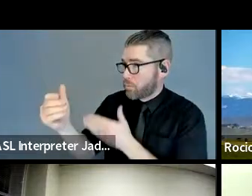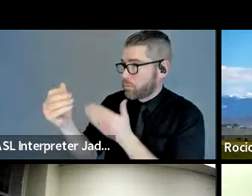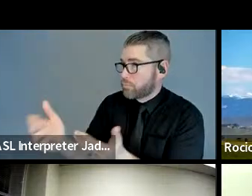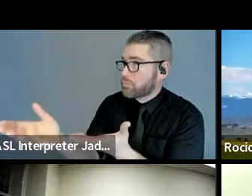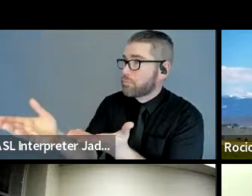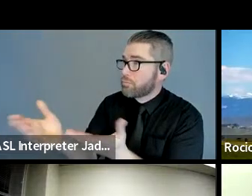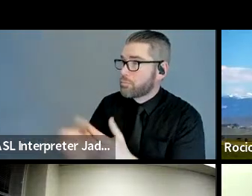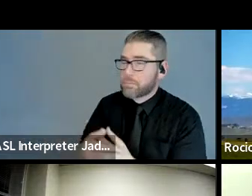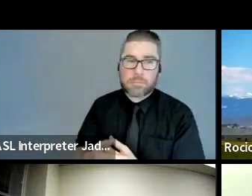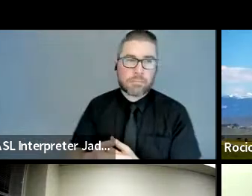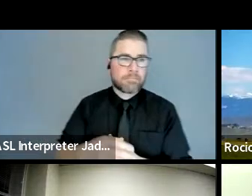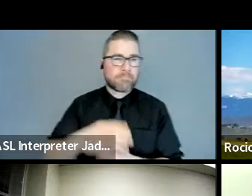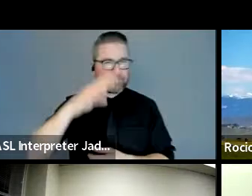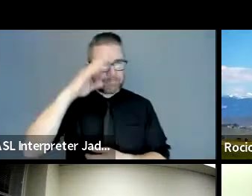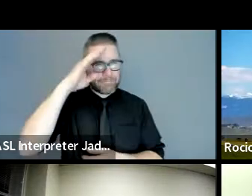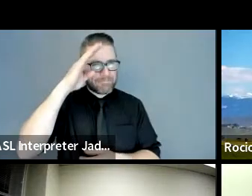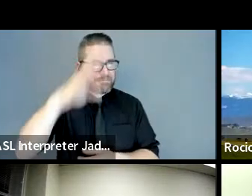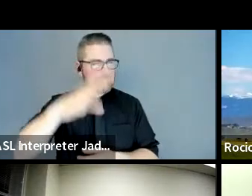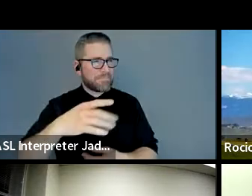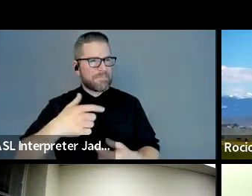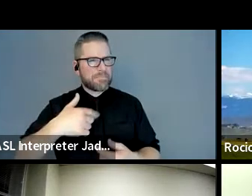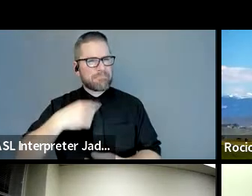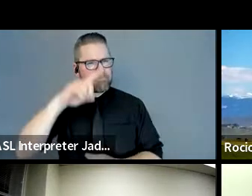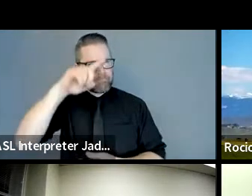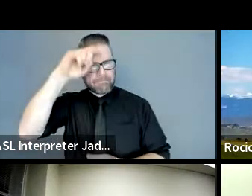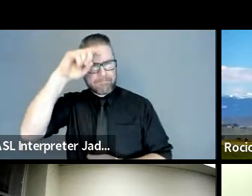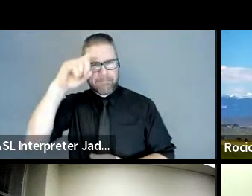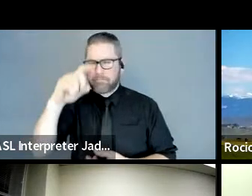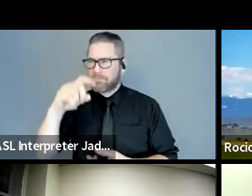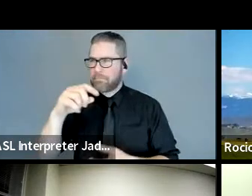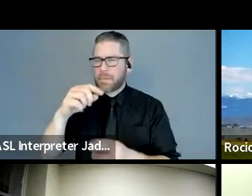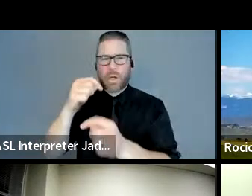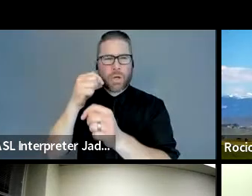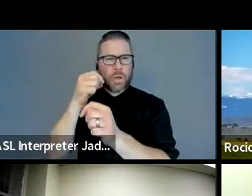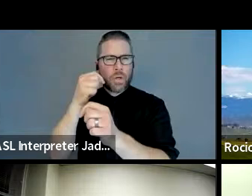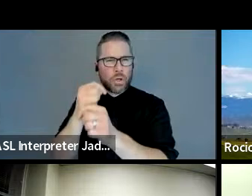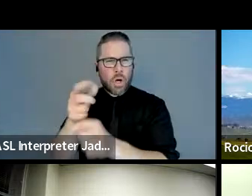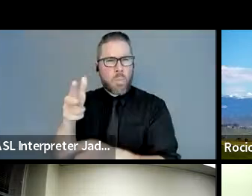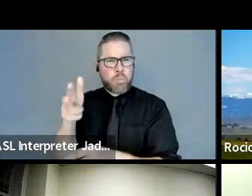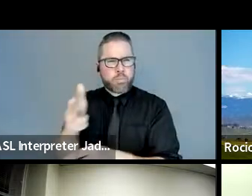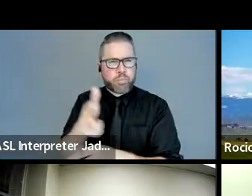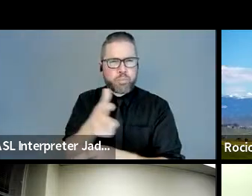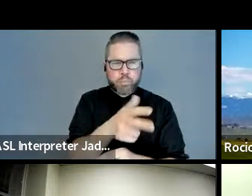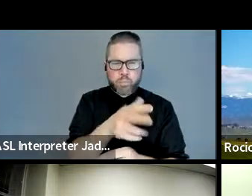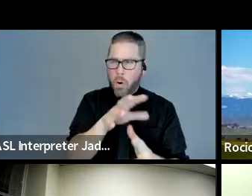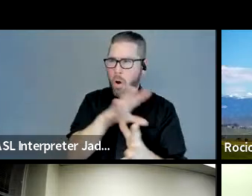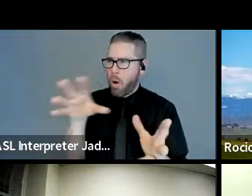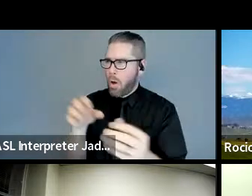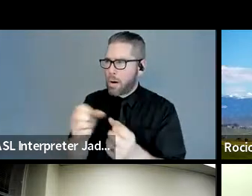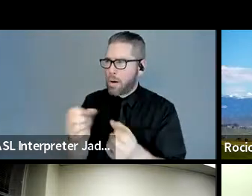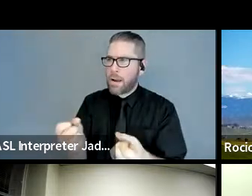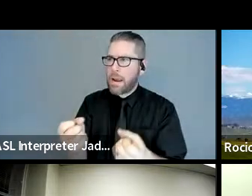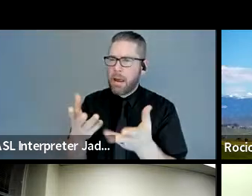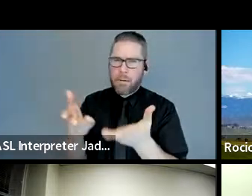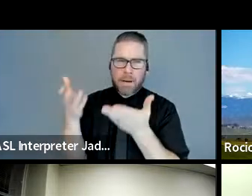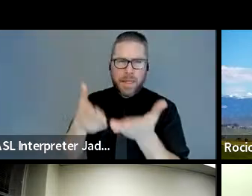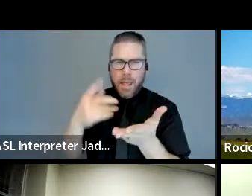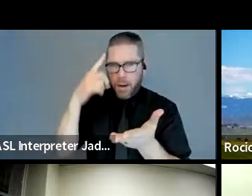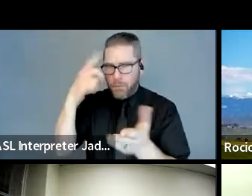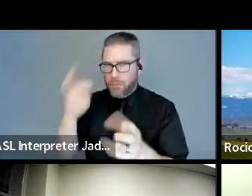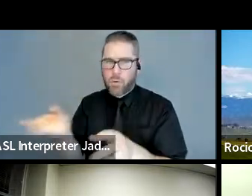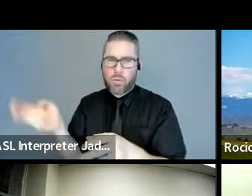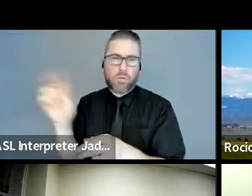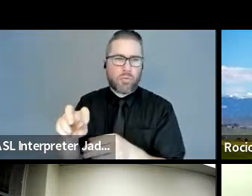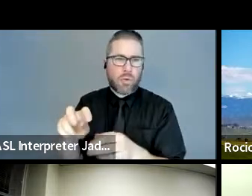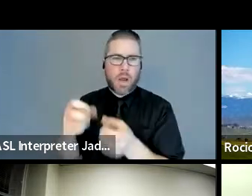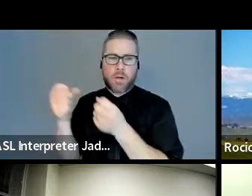Hi, Jeff. I just had a question as far as how many trucks do you think are going to be available for the ride and drive? And then what manufacturers are